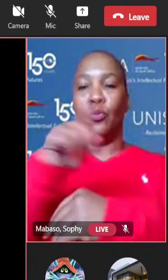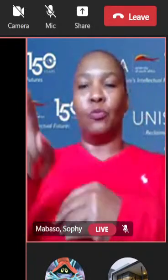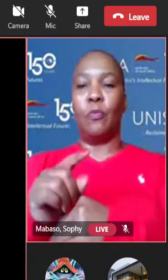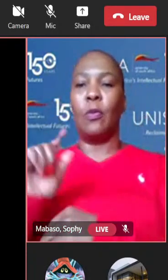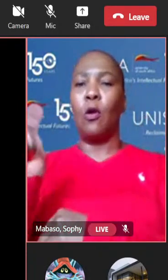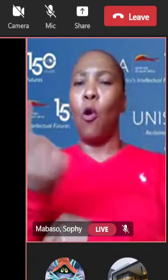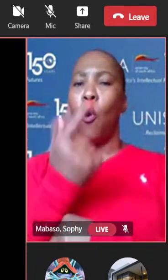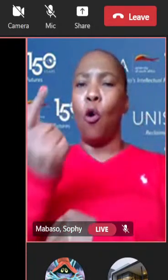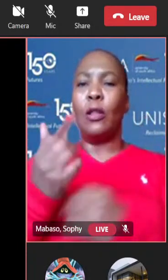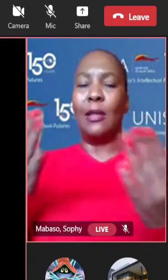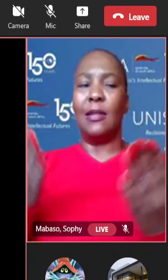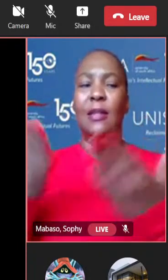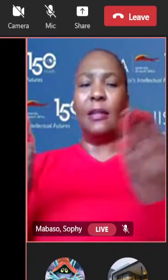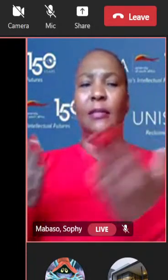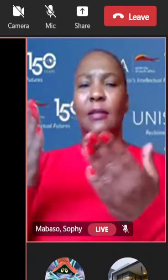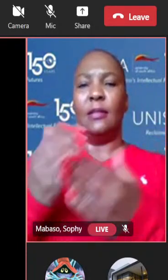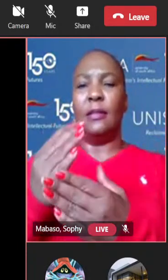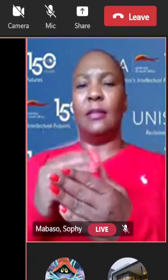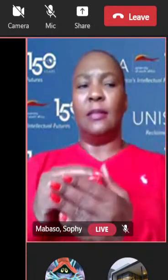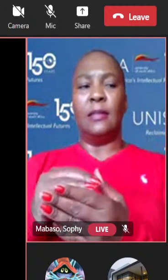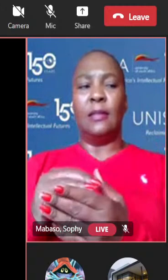mentioned on the left-hand side.